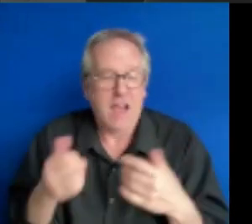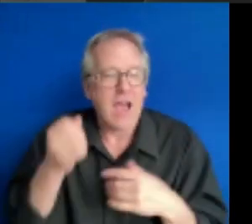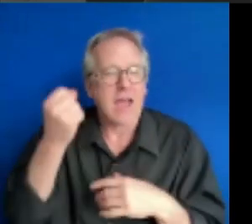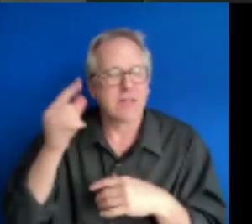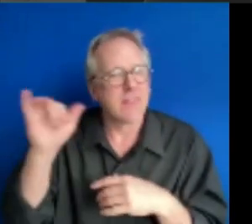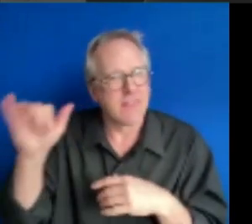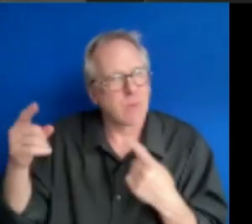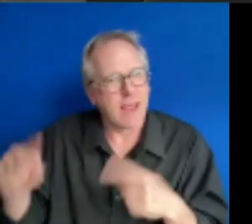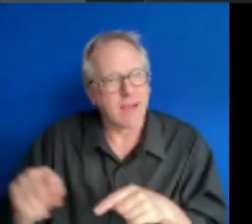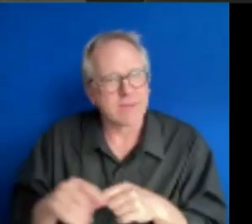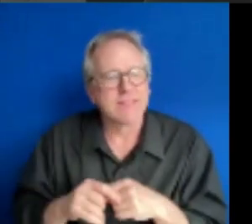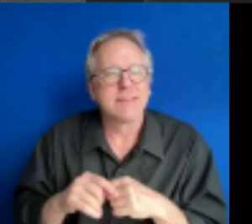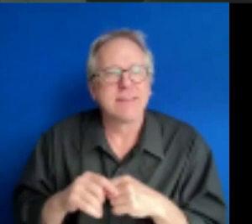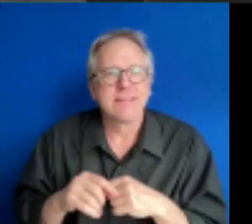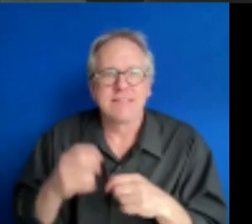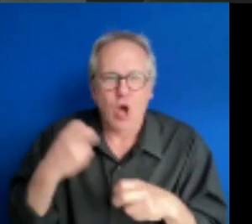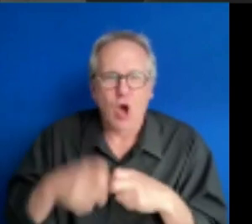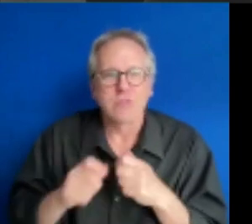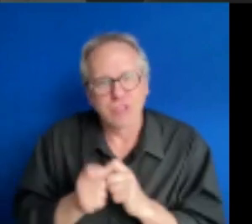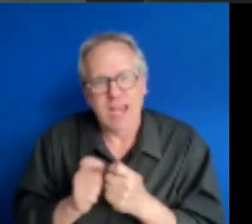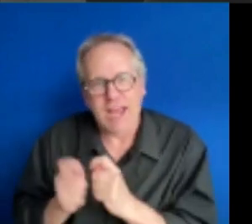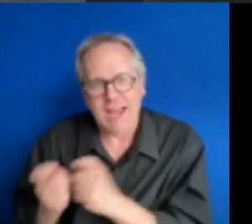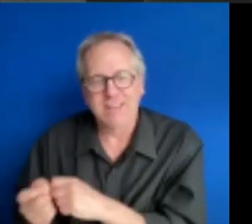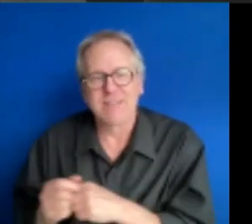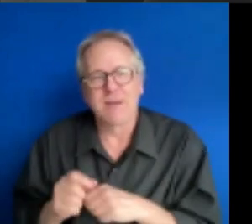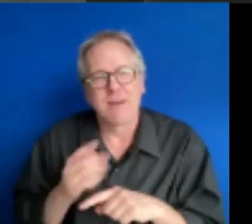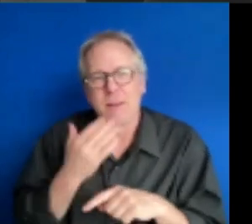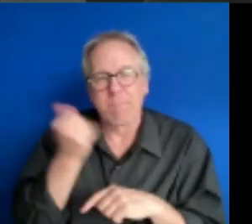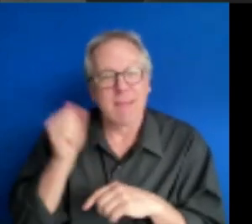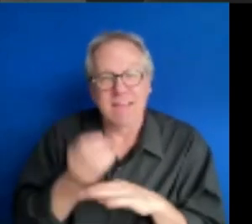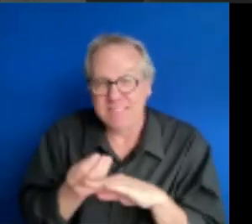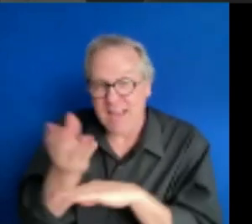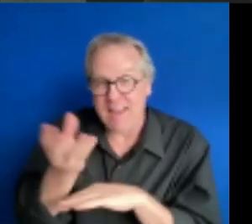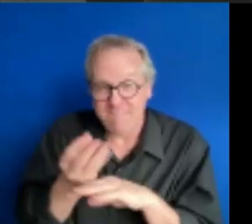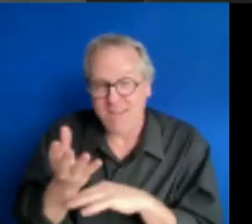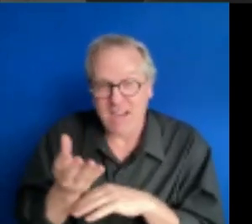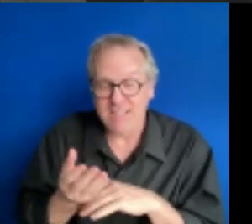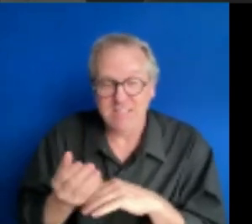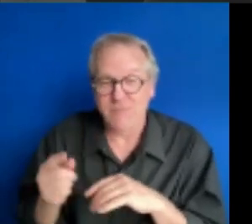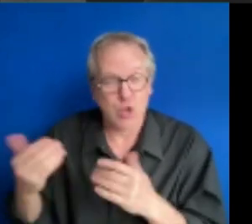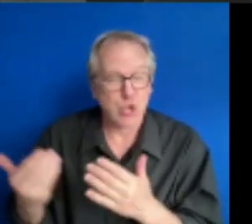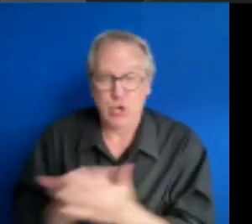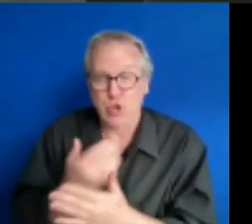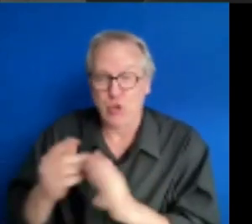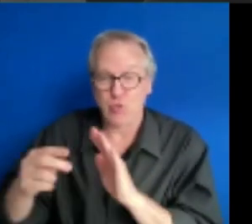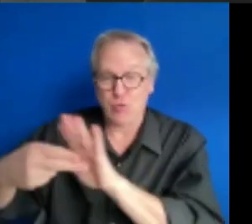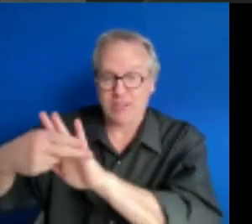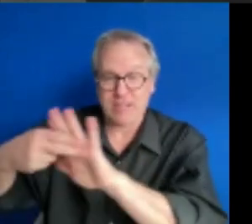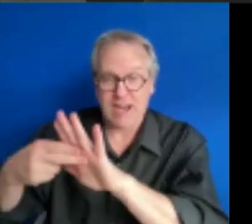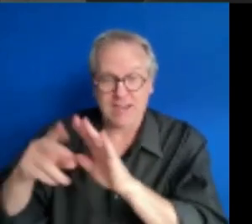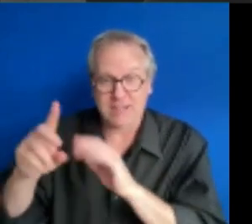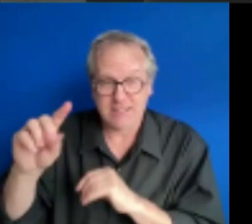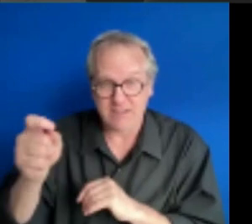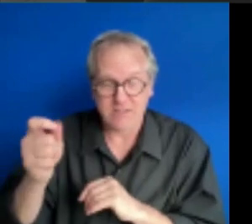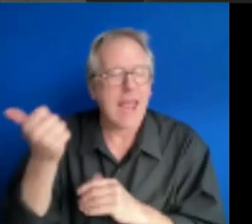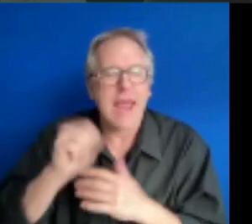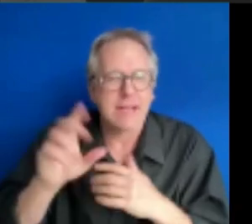real painful way to be. And I think the best advice I can give to someone newly diagnosed with anything, any kind of